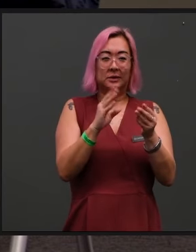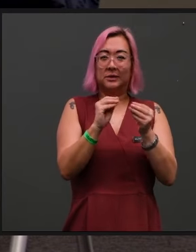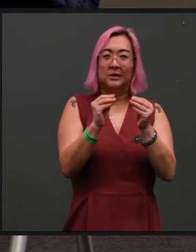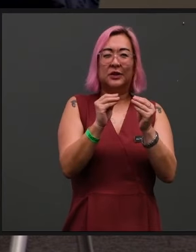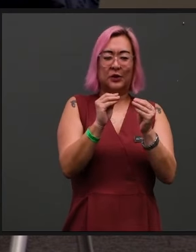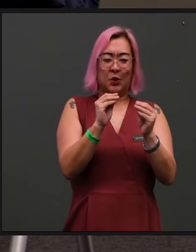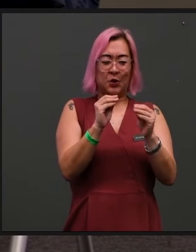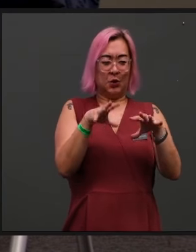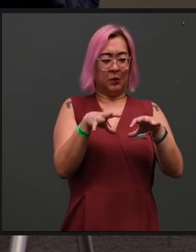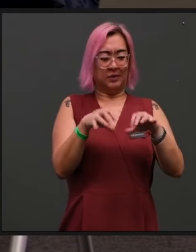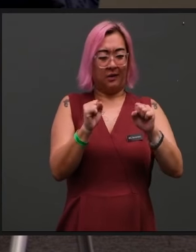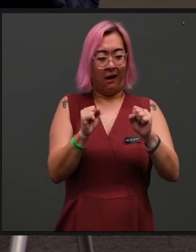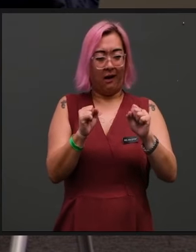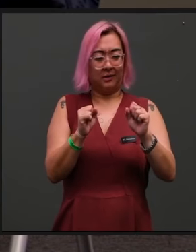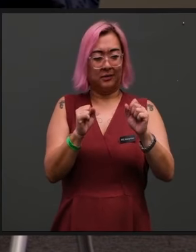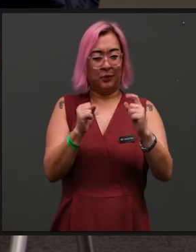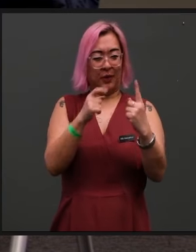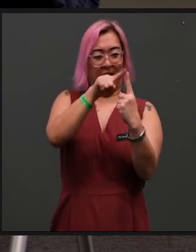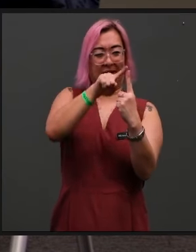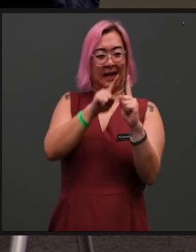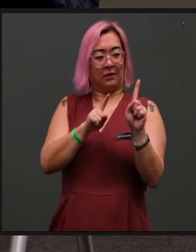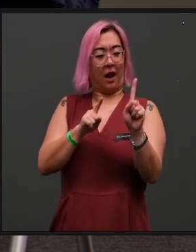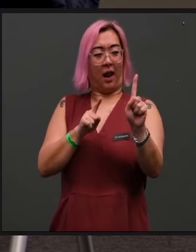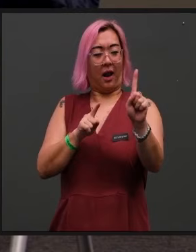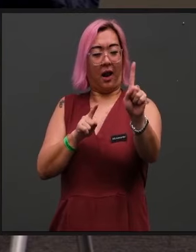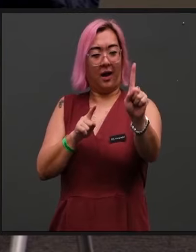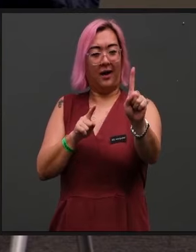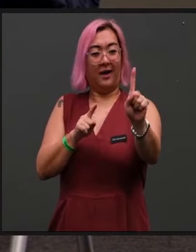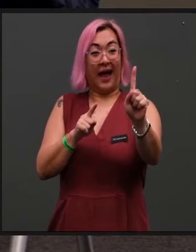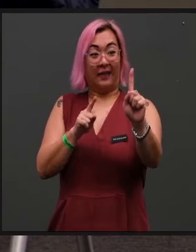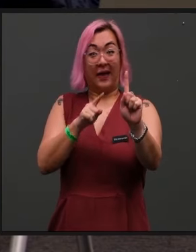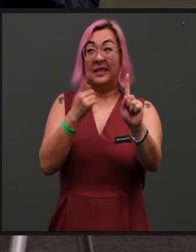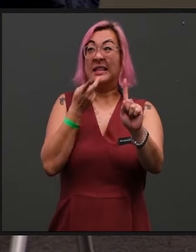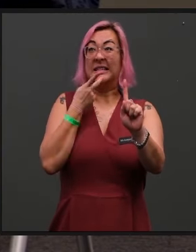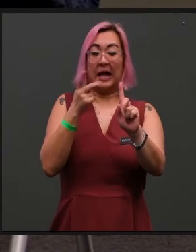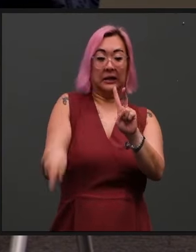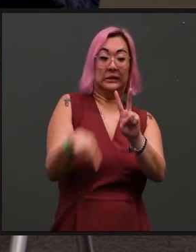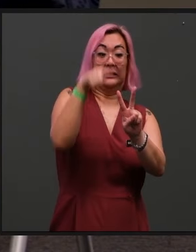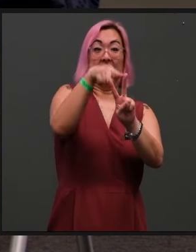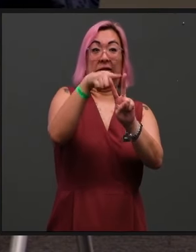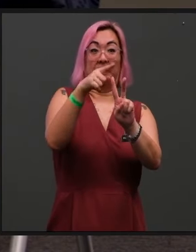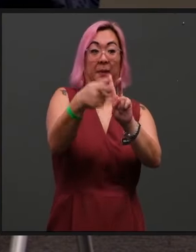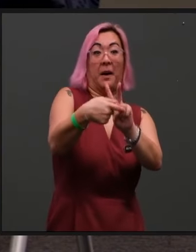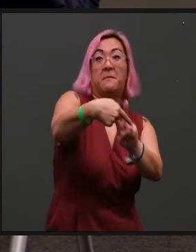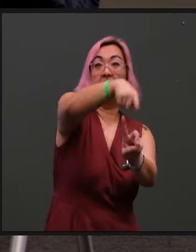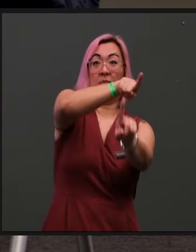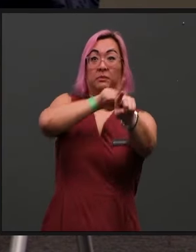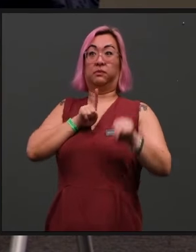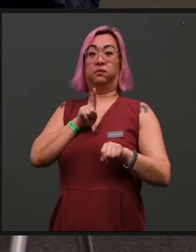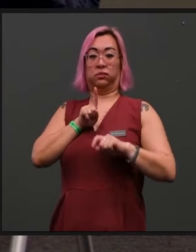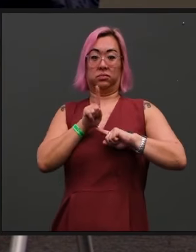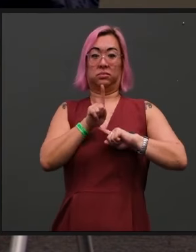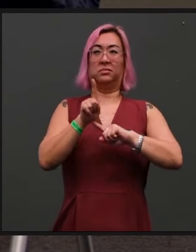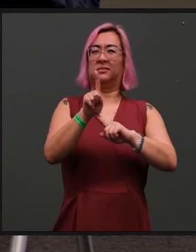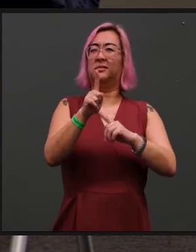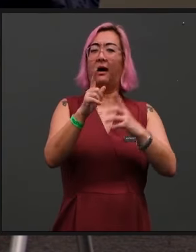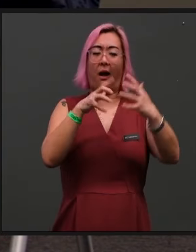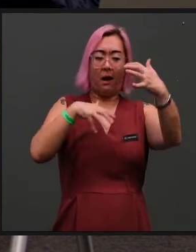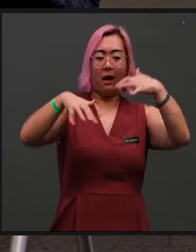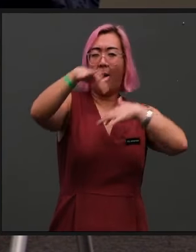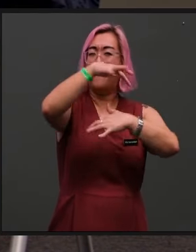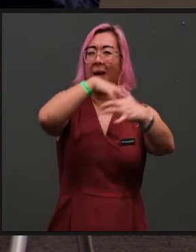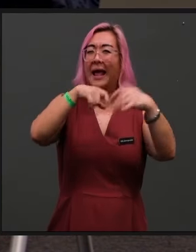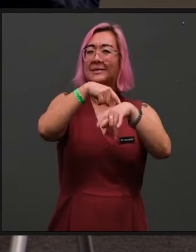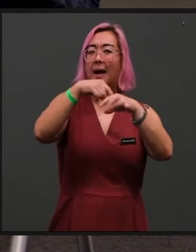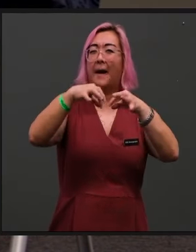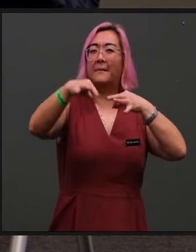setup for when you play as Herman. So it was very overcomplicated. And so it was very hard